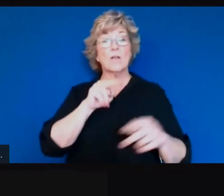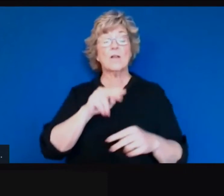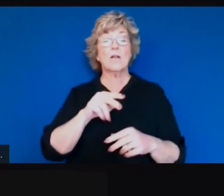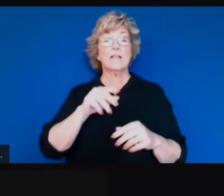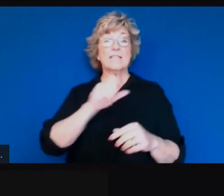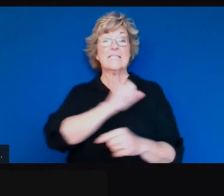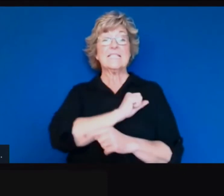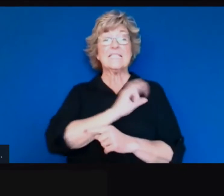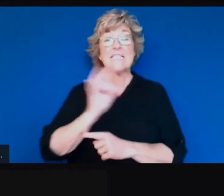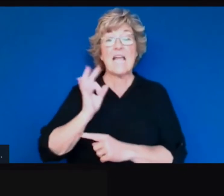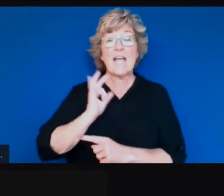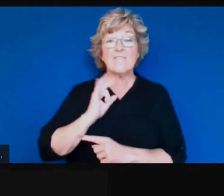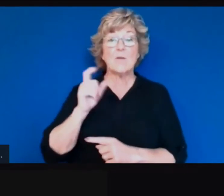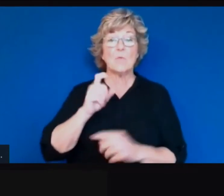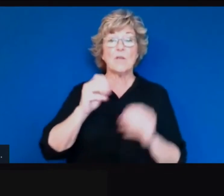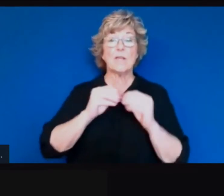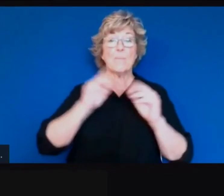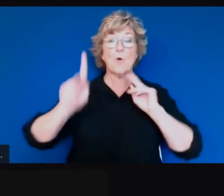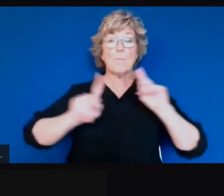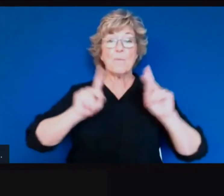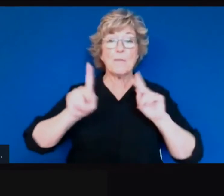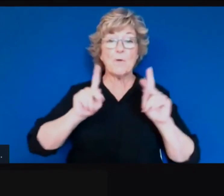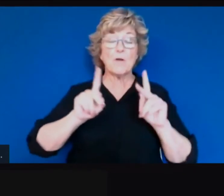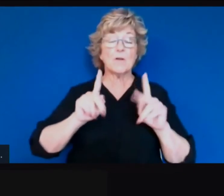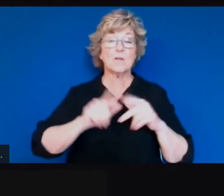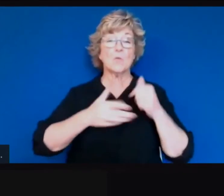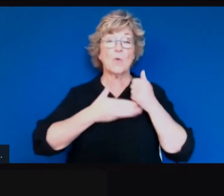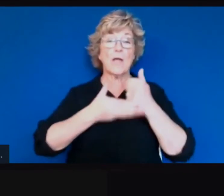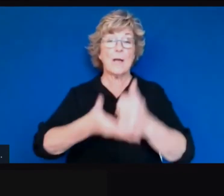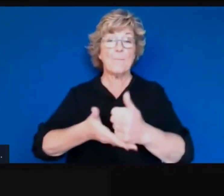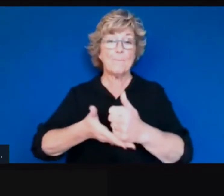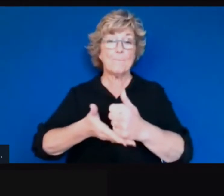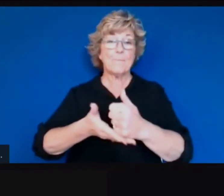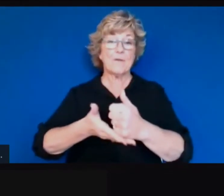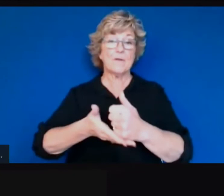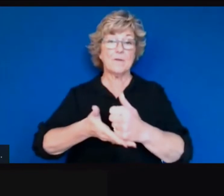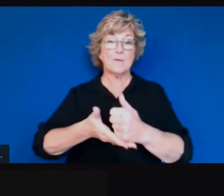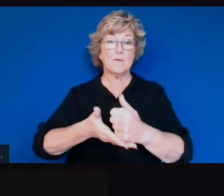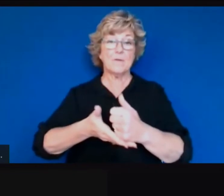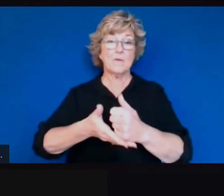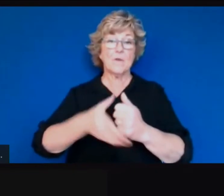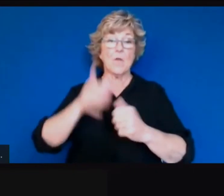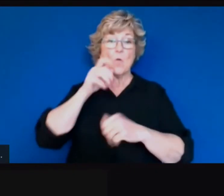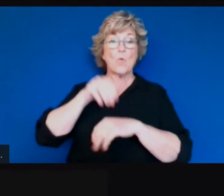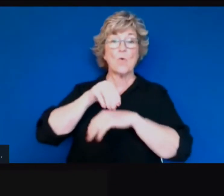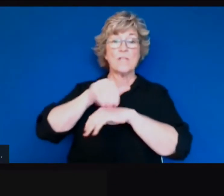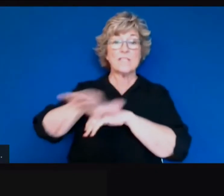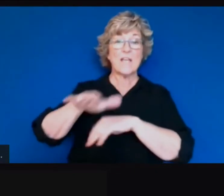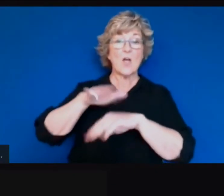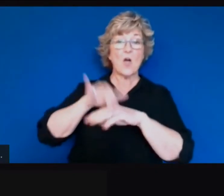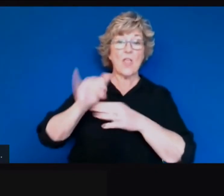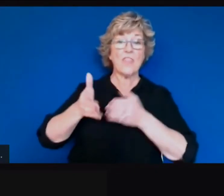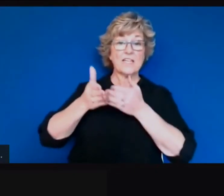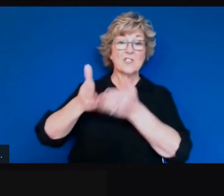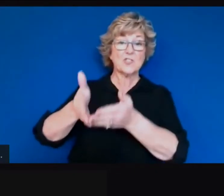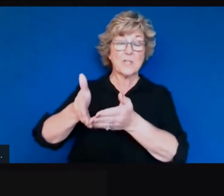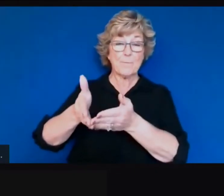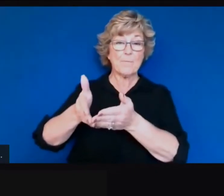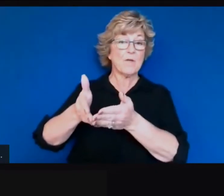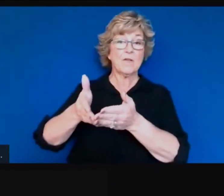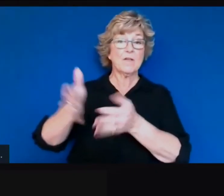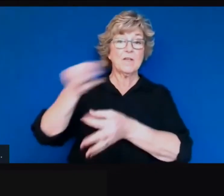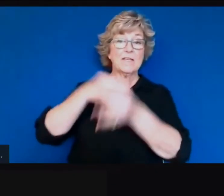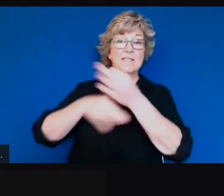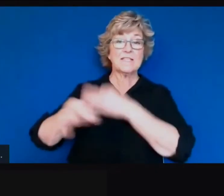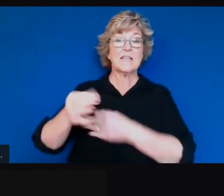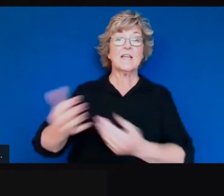personnel, folks that are those that often are deployed on the USNS would be identified